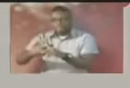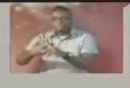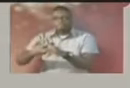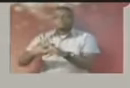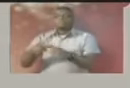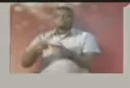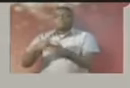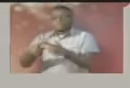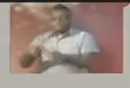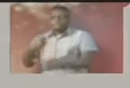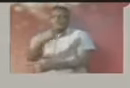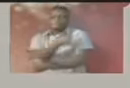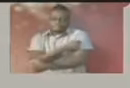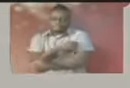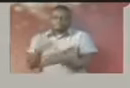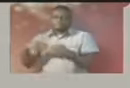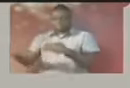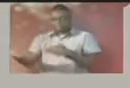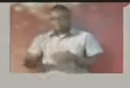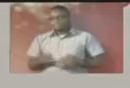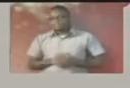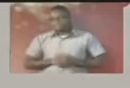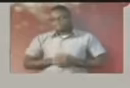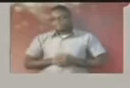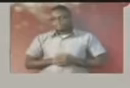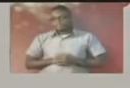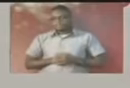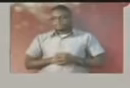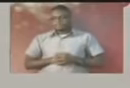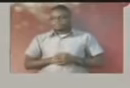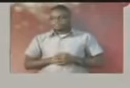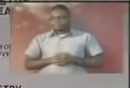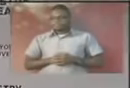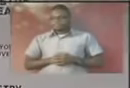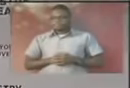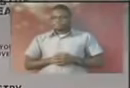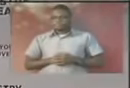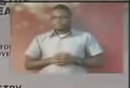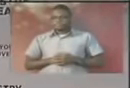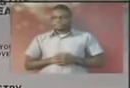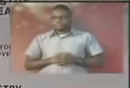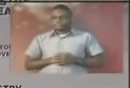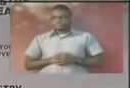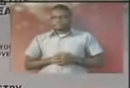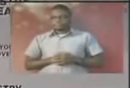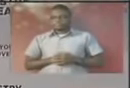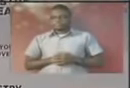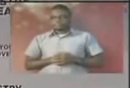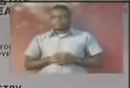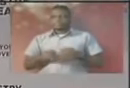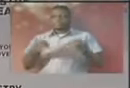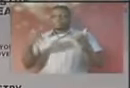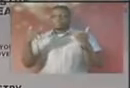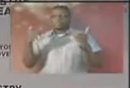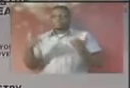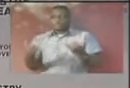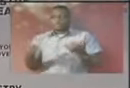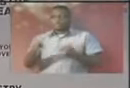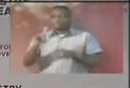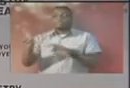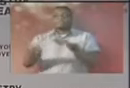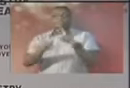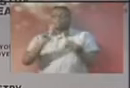well. So Al, that's my clinical update for this morning. Thank you very much, CMO. We now move into our question and